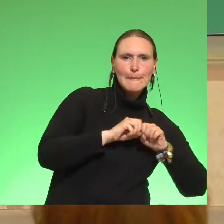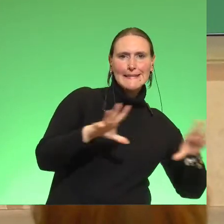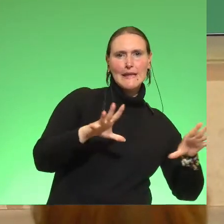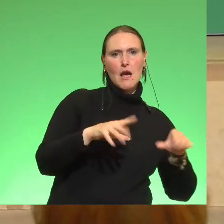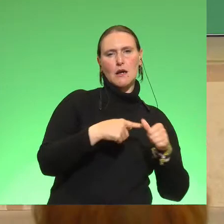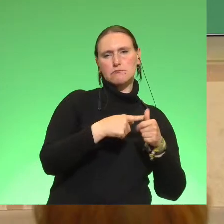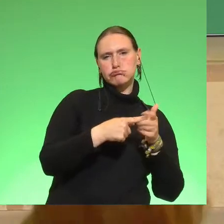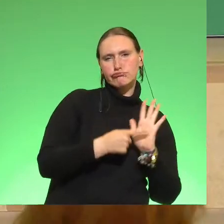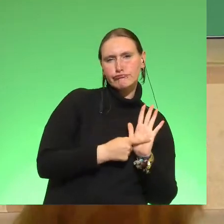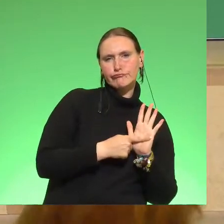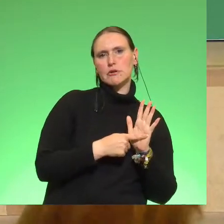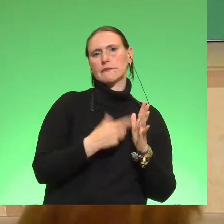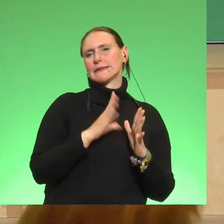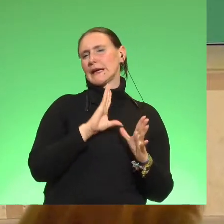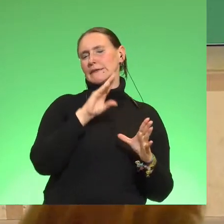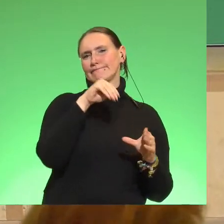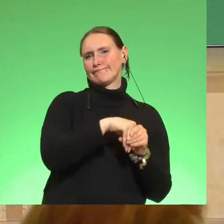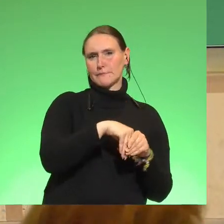else.